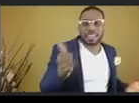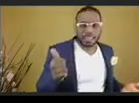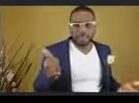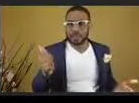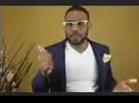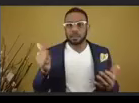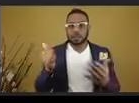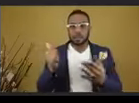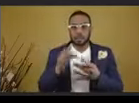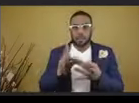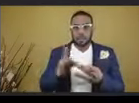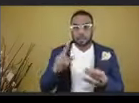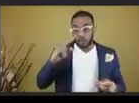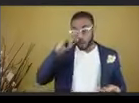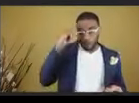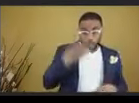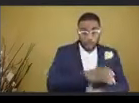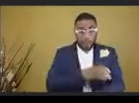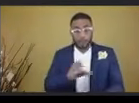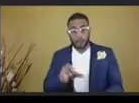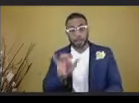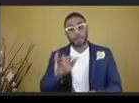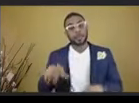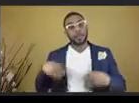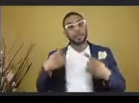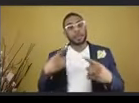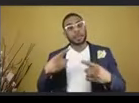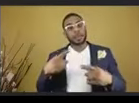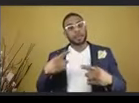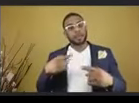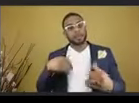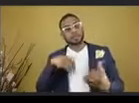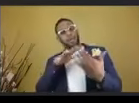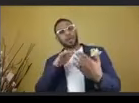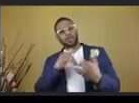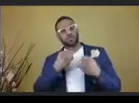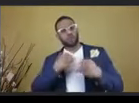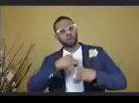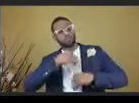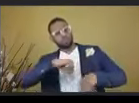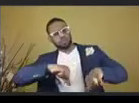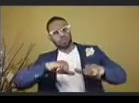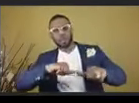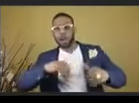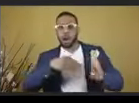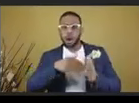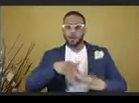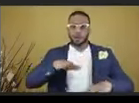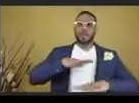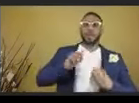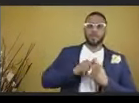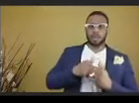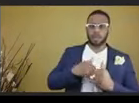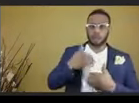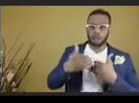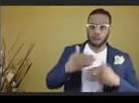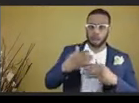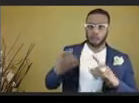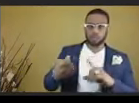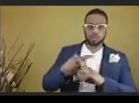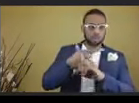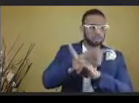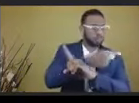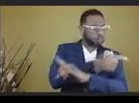of Black empowerment, that it has been met with strong rebuke. And it has often been met with progress going in the other